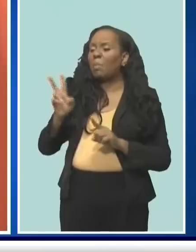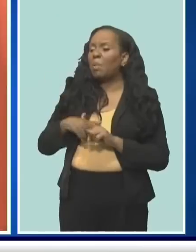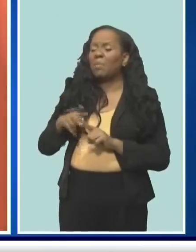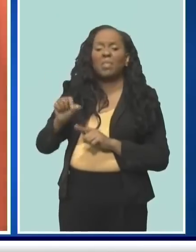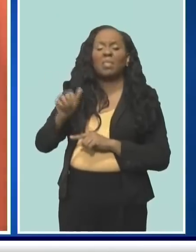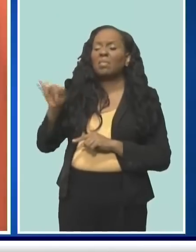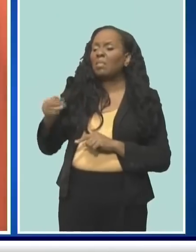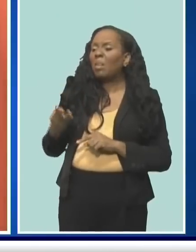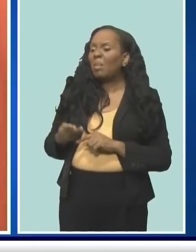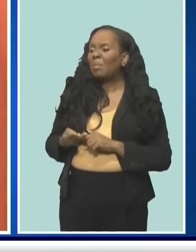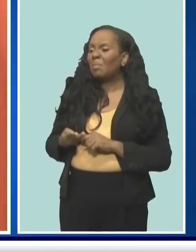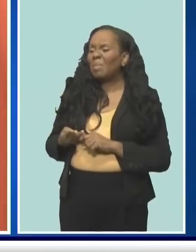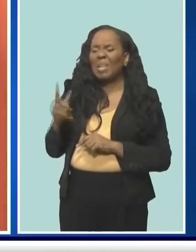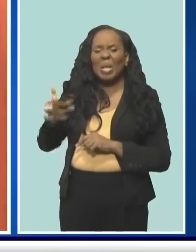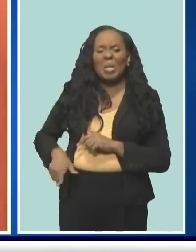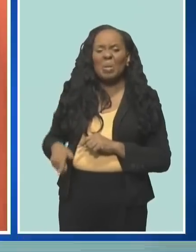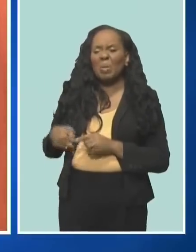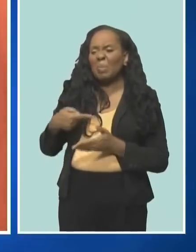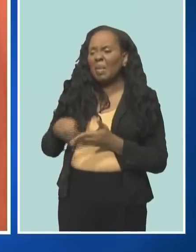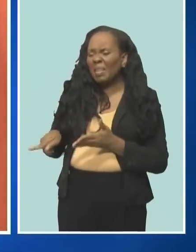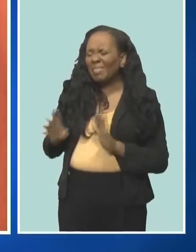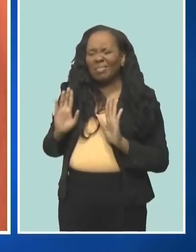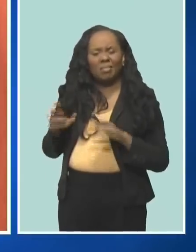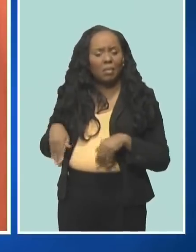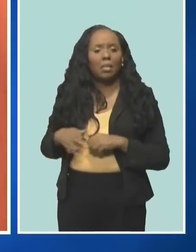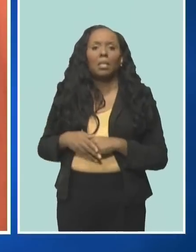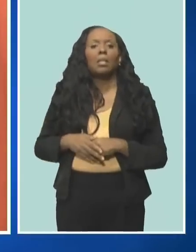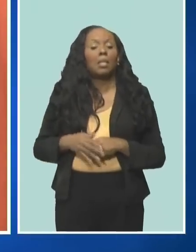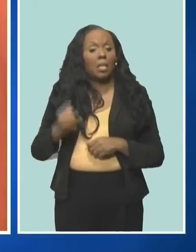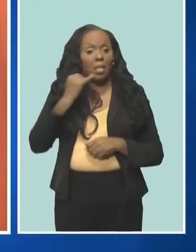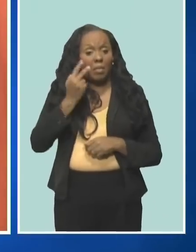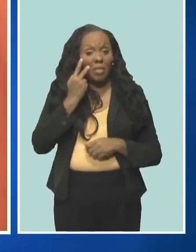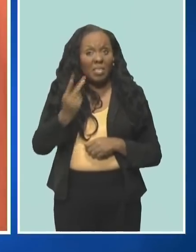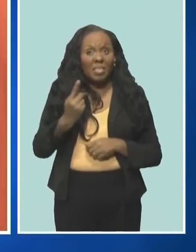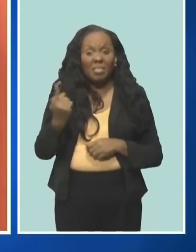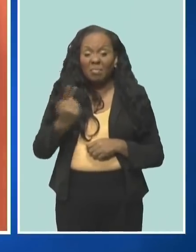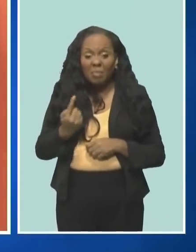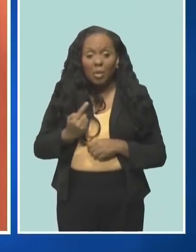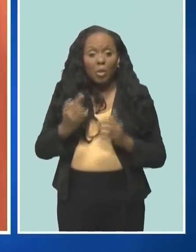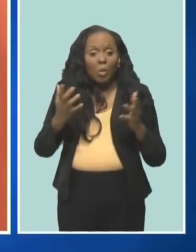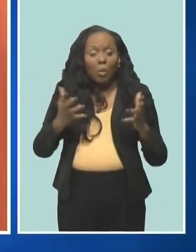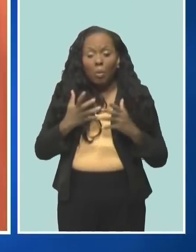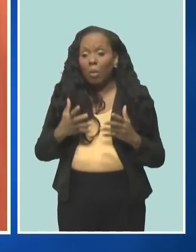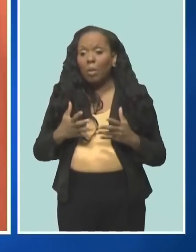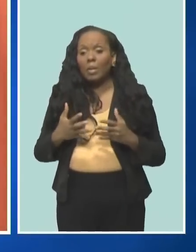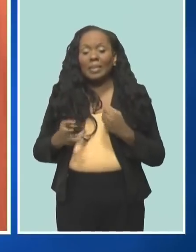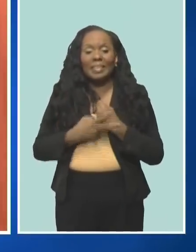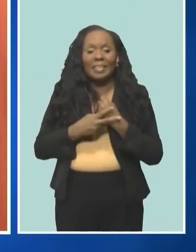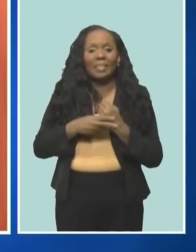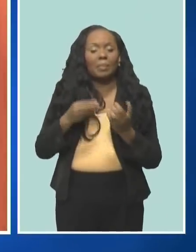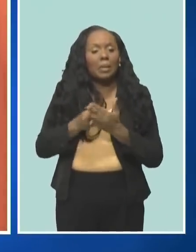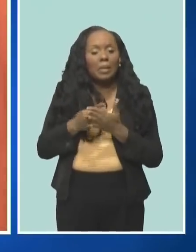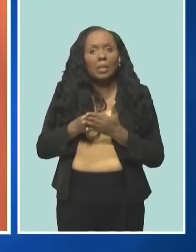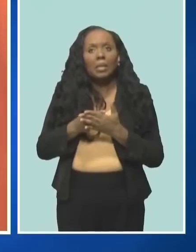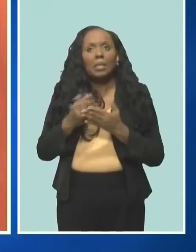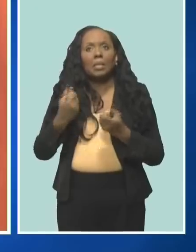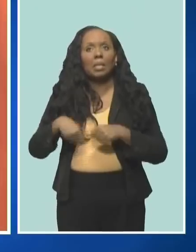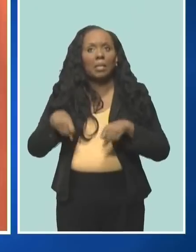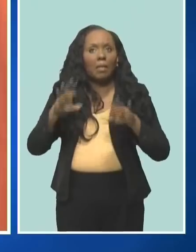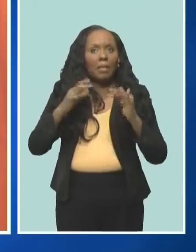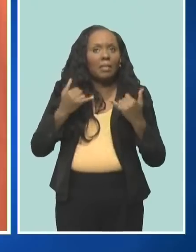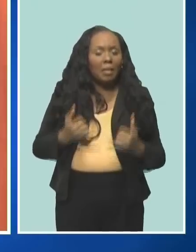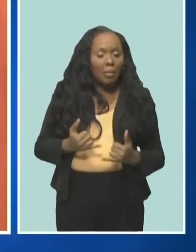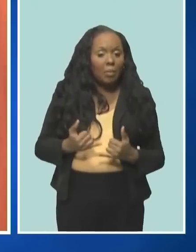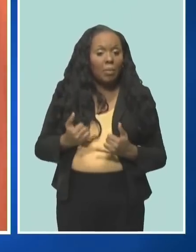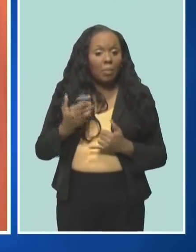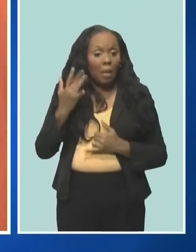you see a career and see something that you really want, go for it, you know, save up your money, do the course or whatever, sacrifice now so that